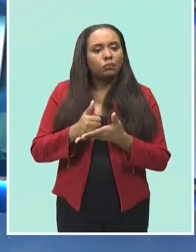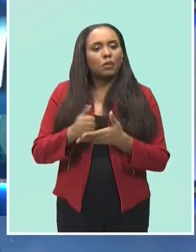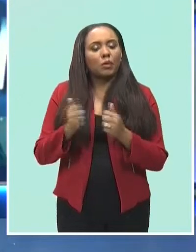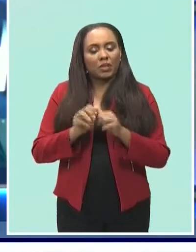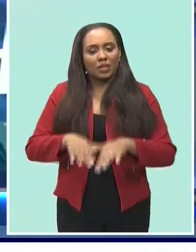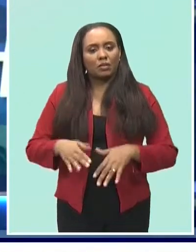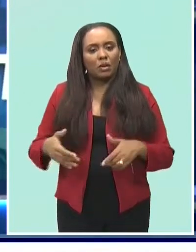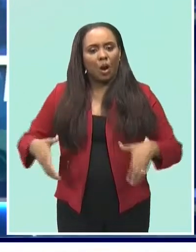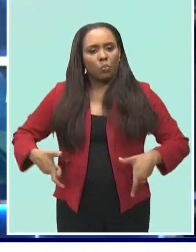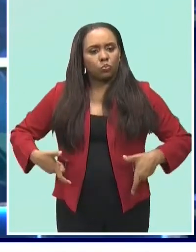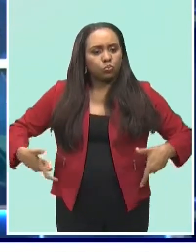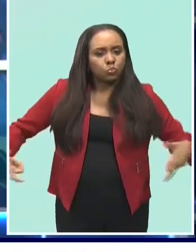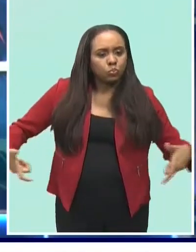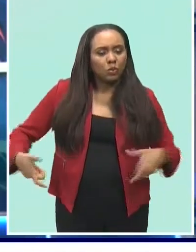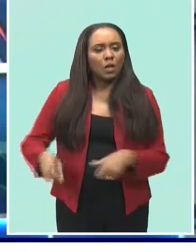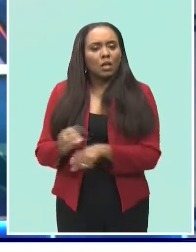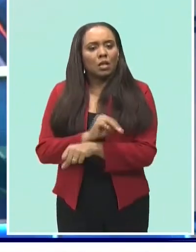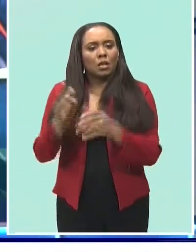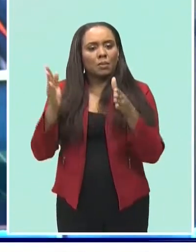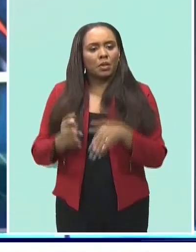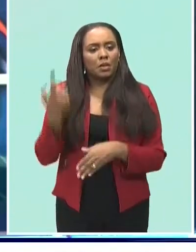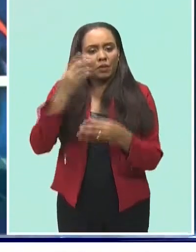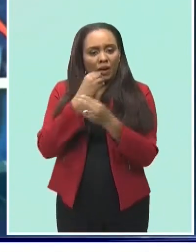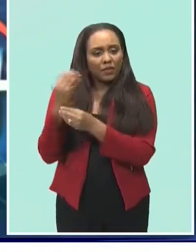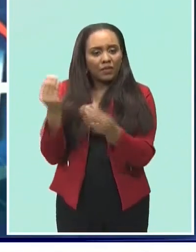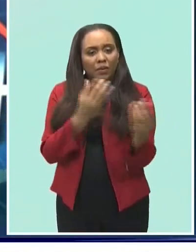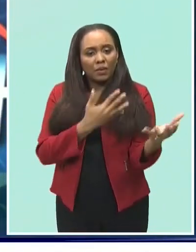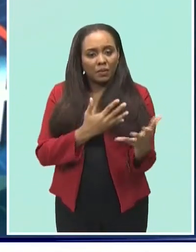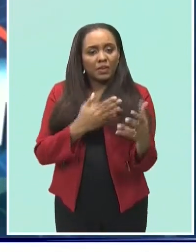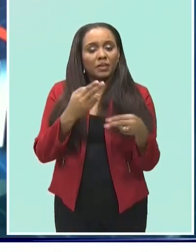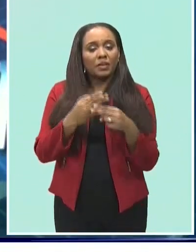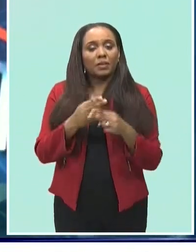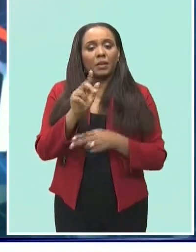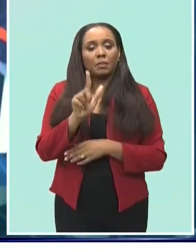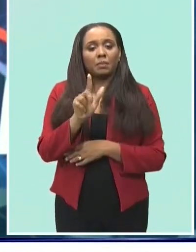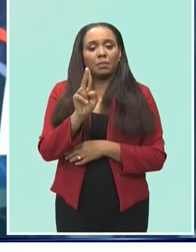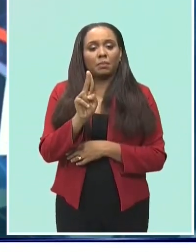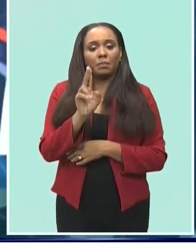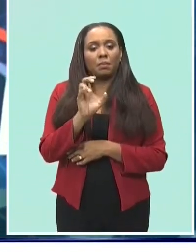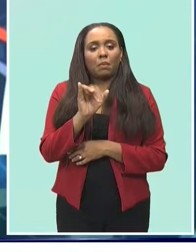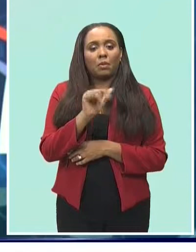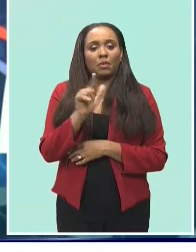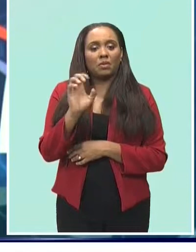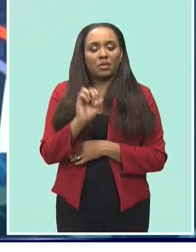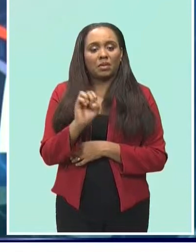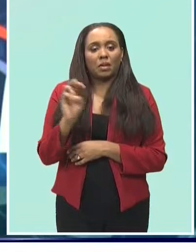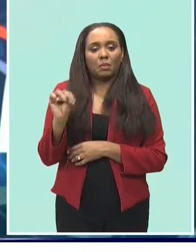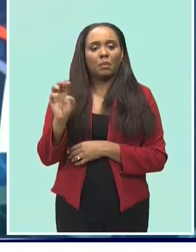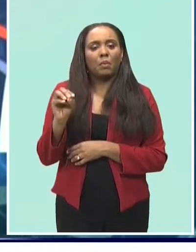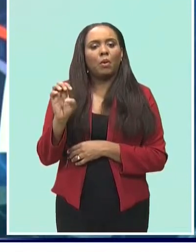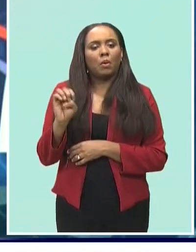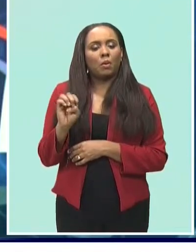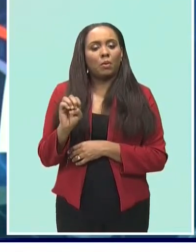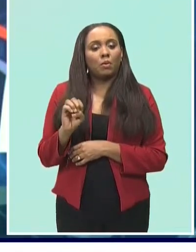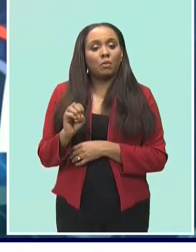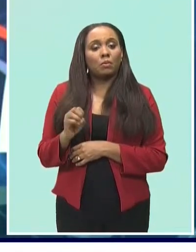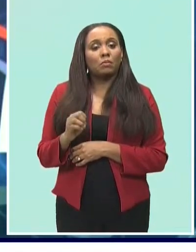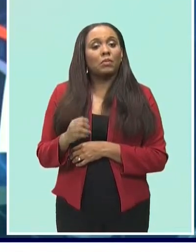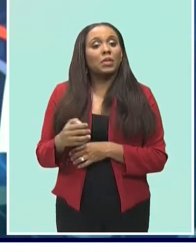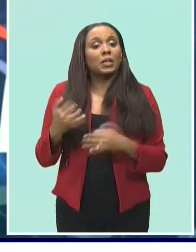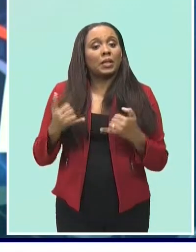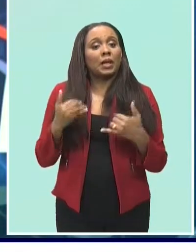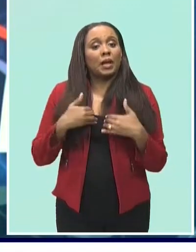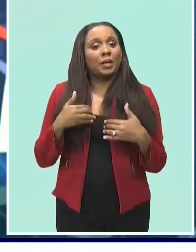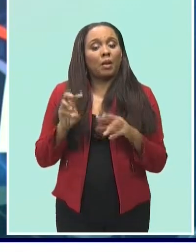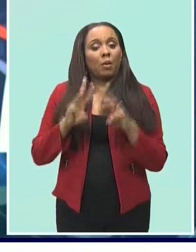country. It's coming from the Minister of Information, Broadcasting and Public Affairs, Senator Lucille Moe, during a workshop held by the Heart and